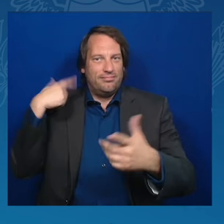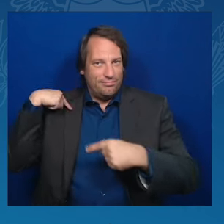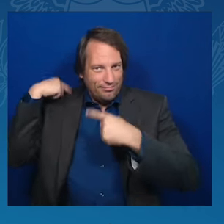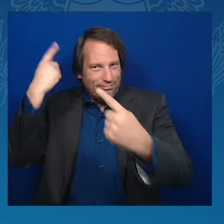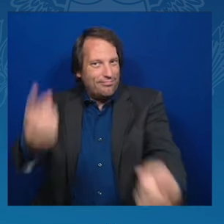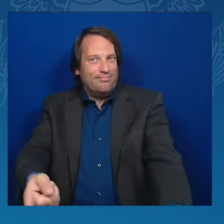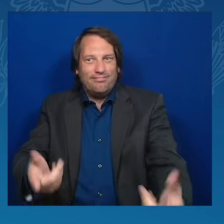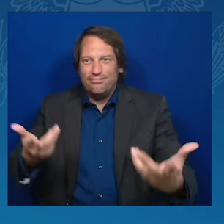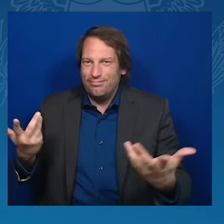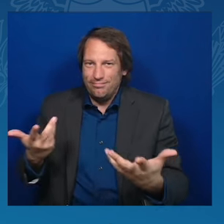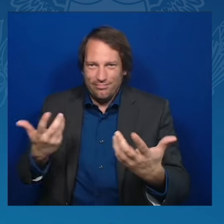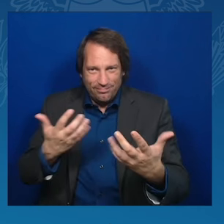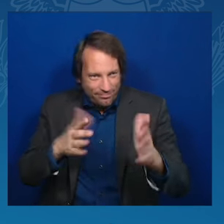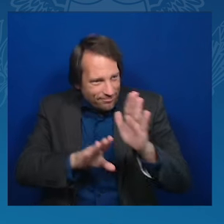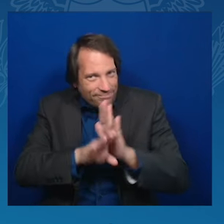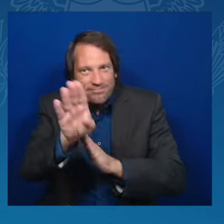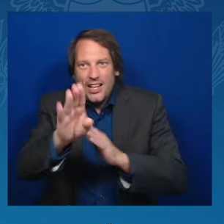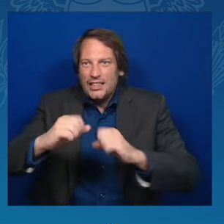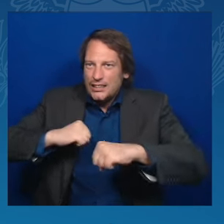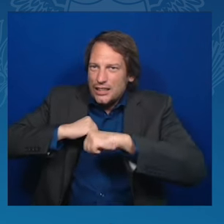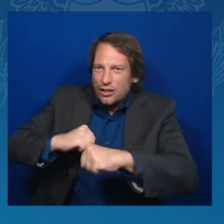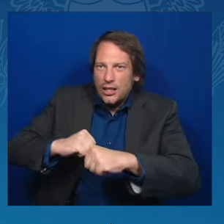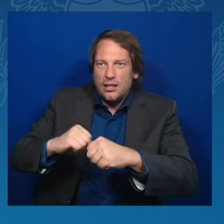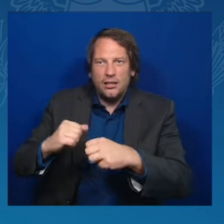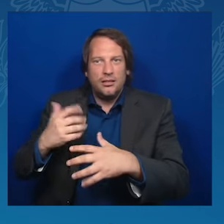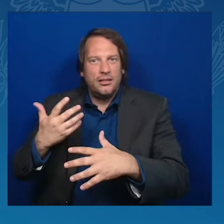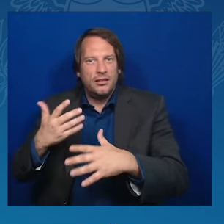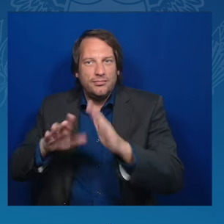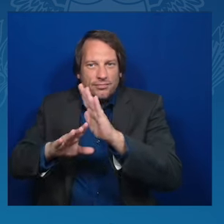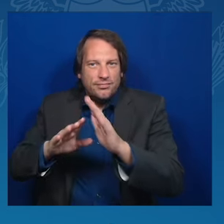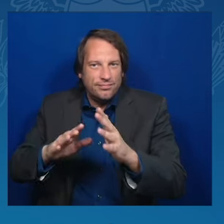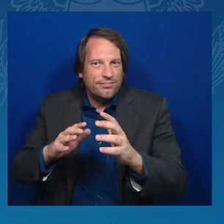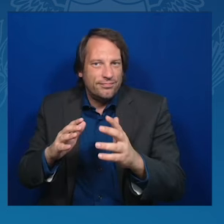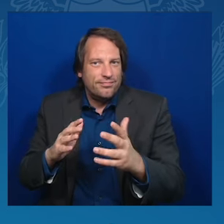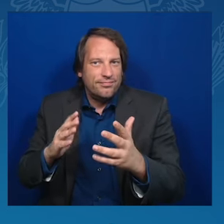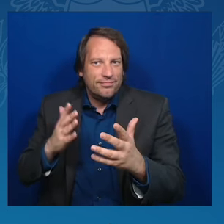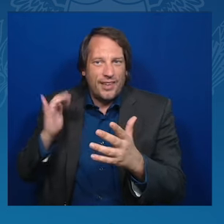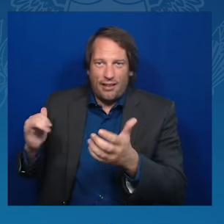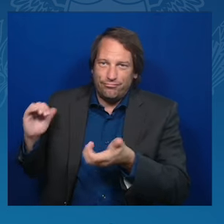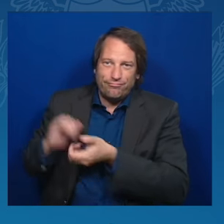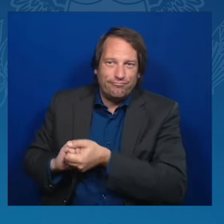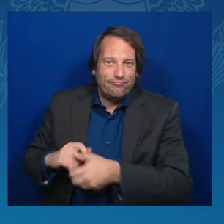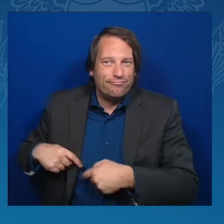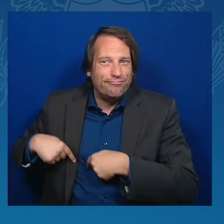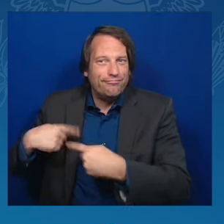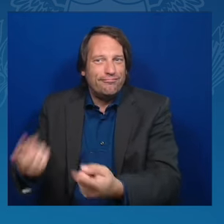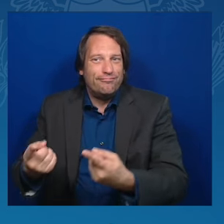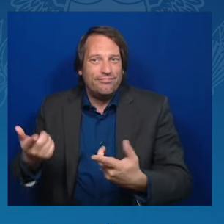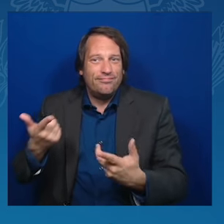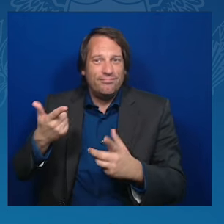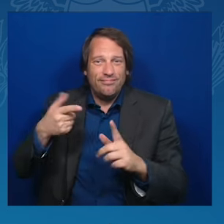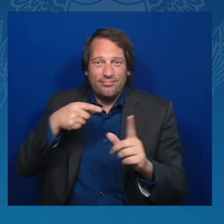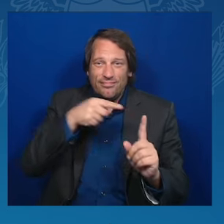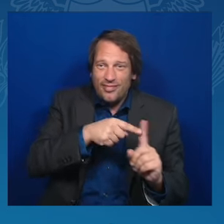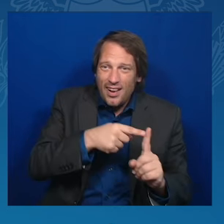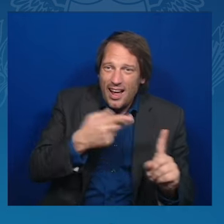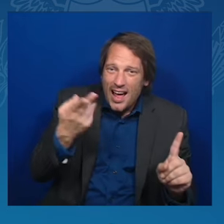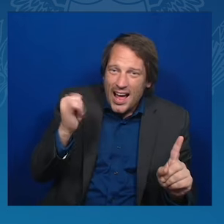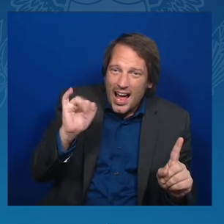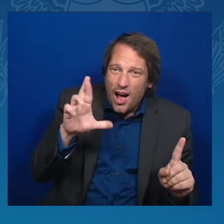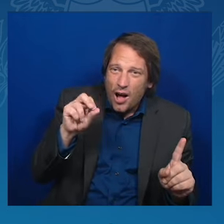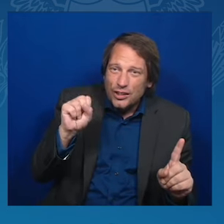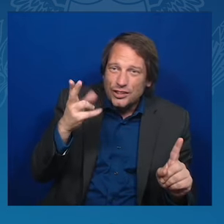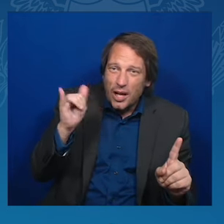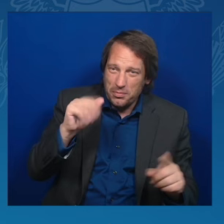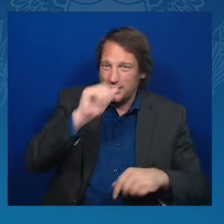Hiroshima speaks to the spirit of healing and regeneration that animates